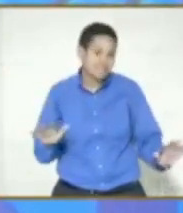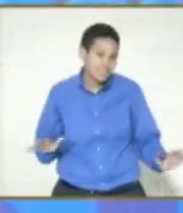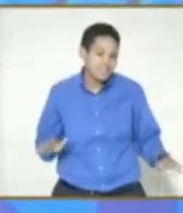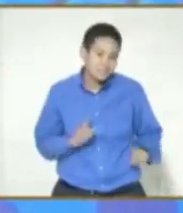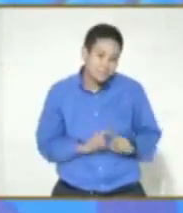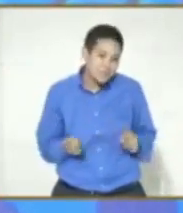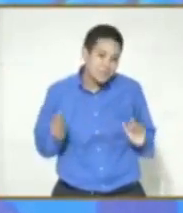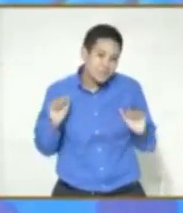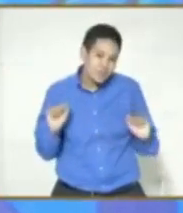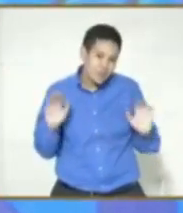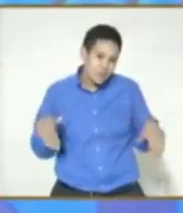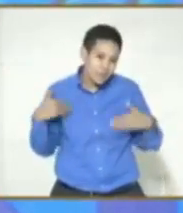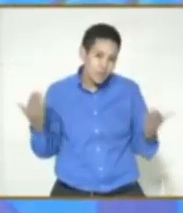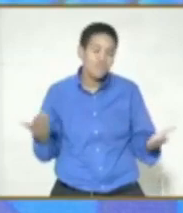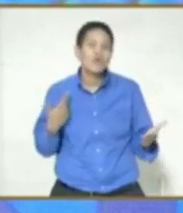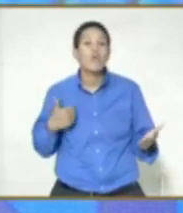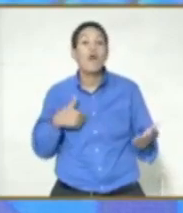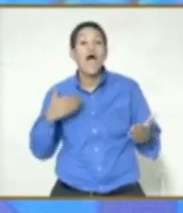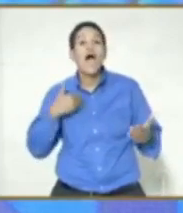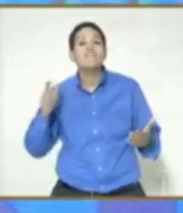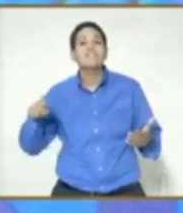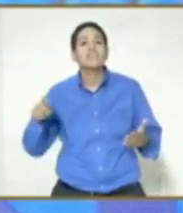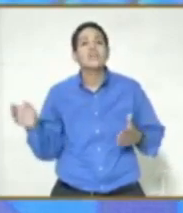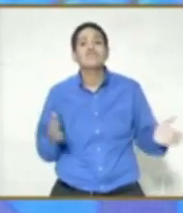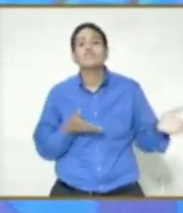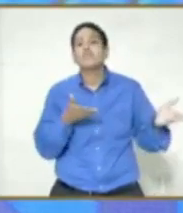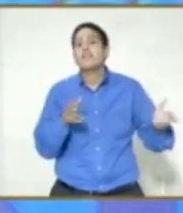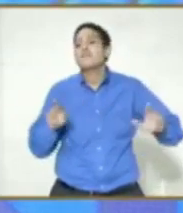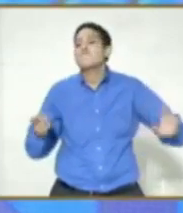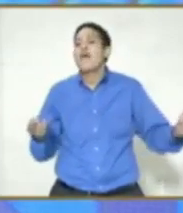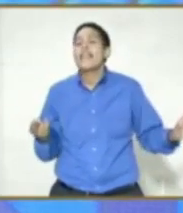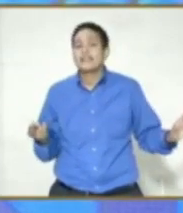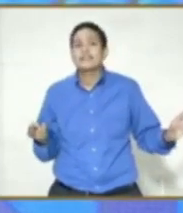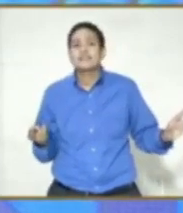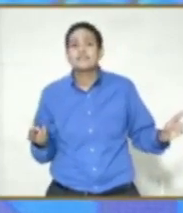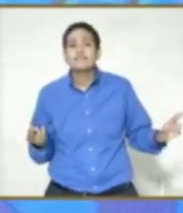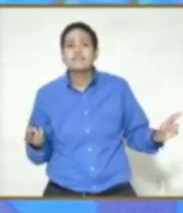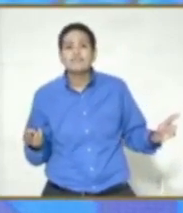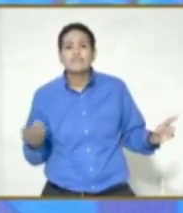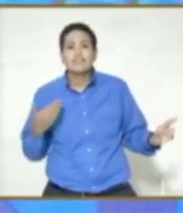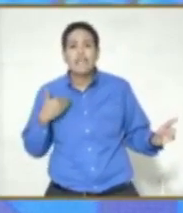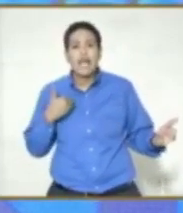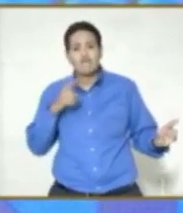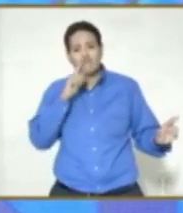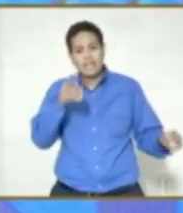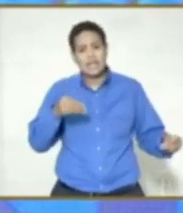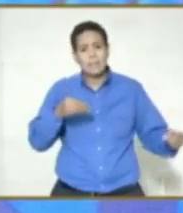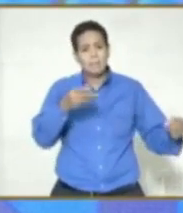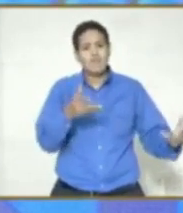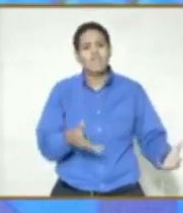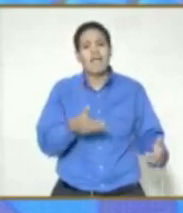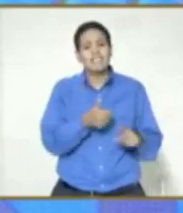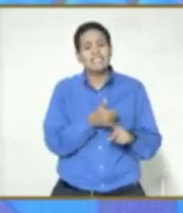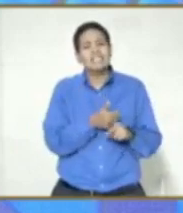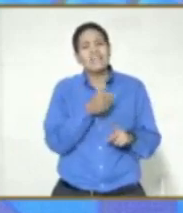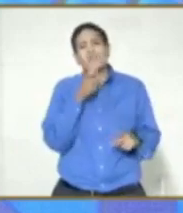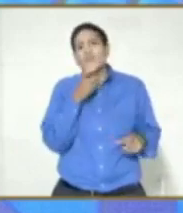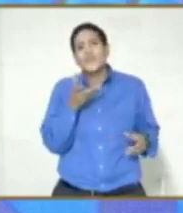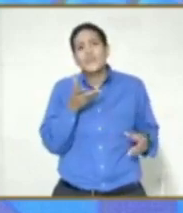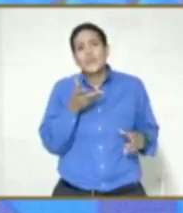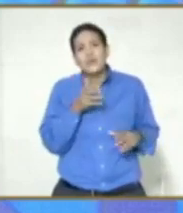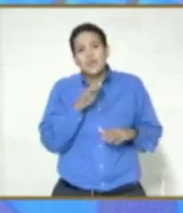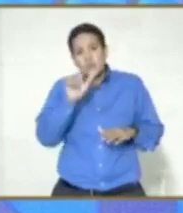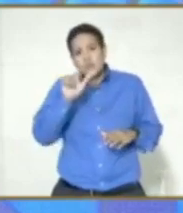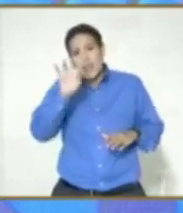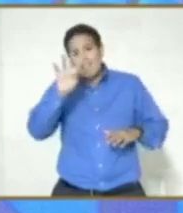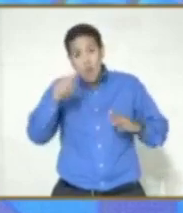the necessary arrangements in place. There is a provider that is on 24